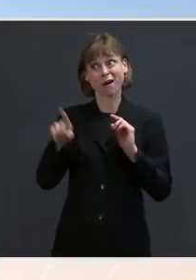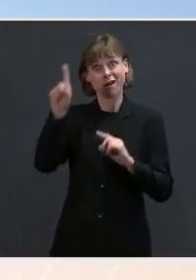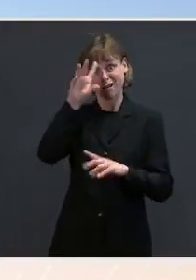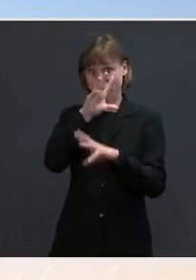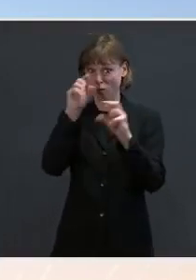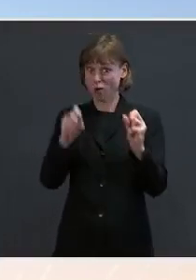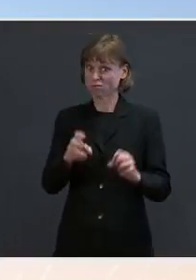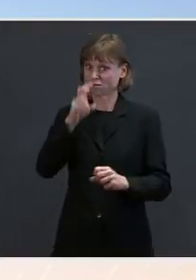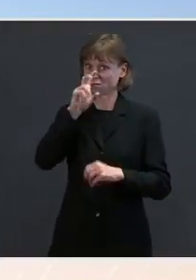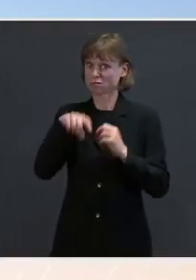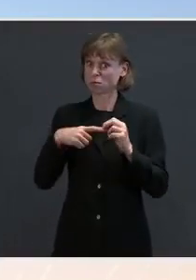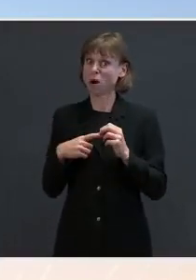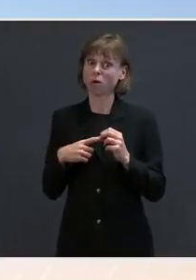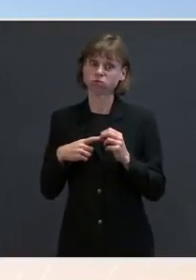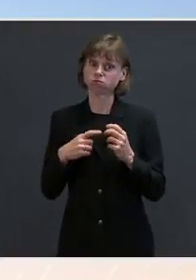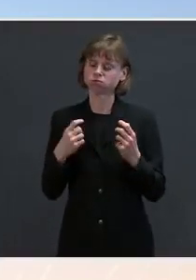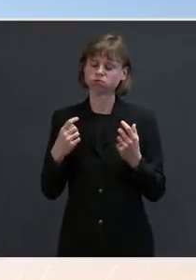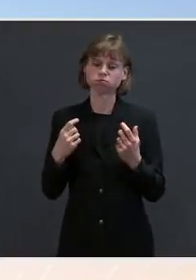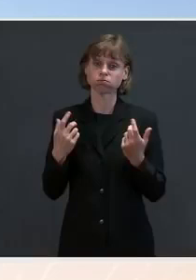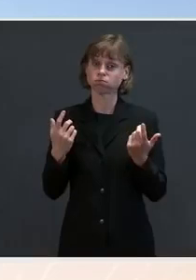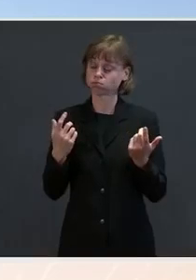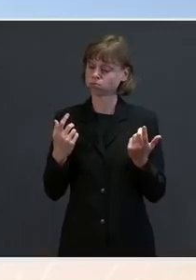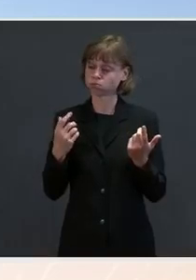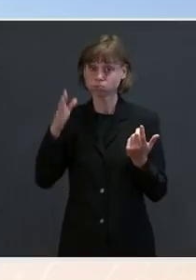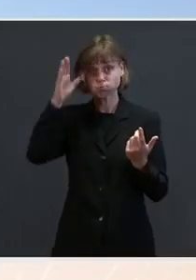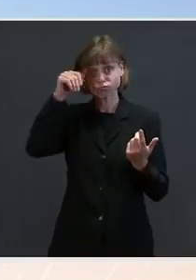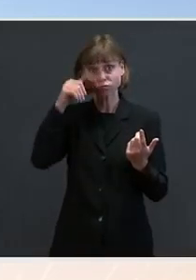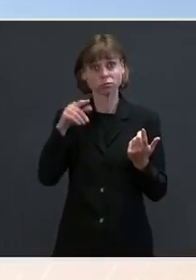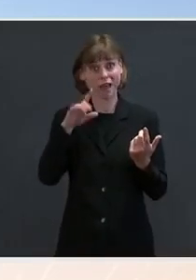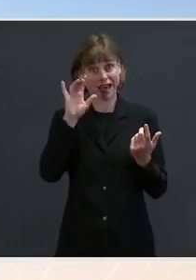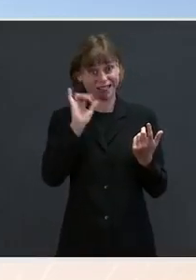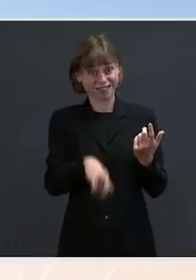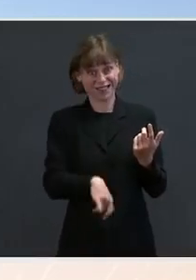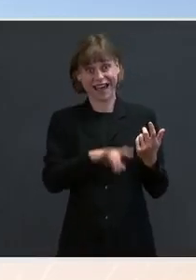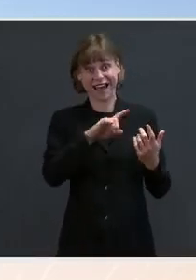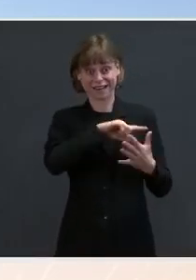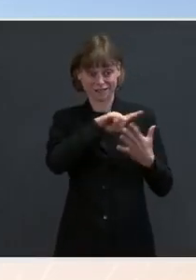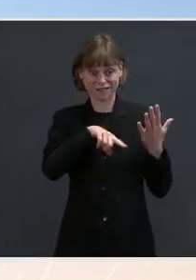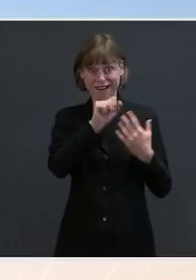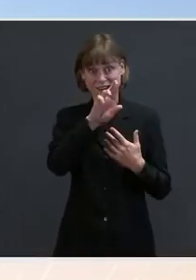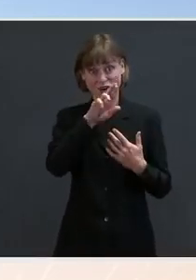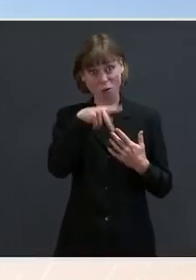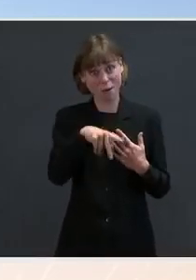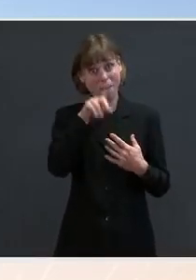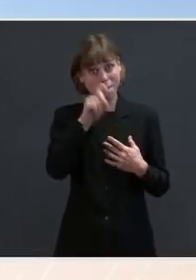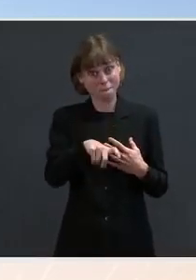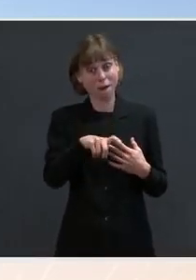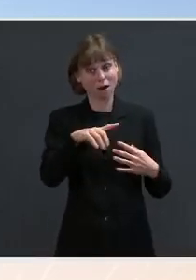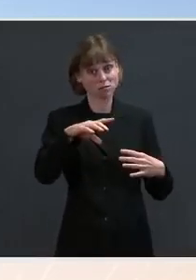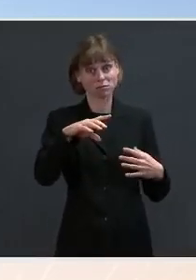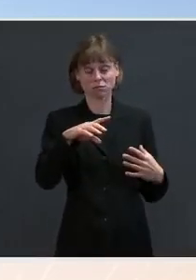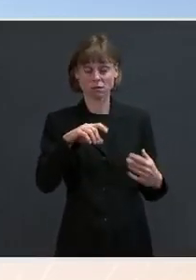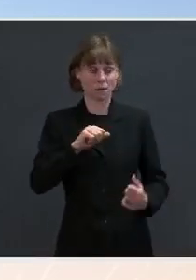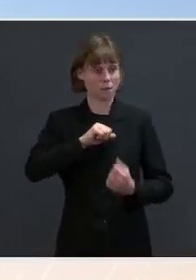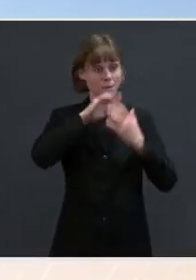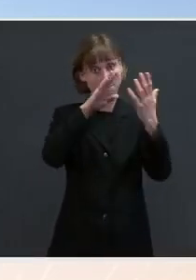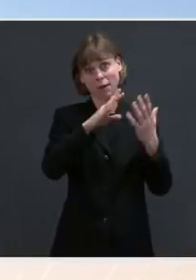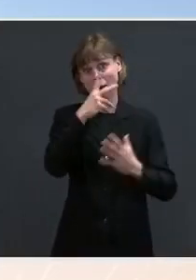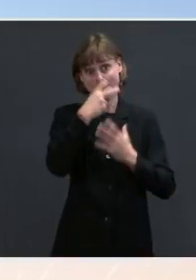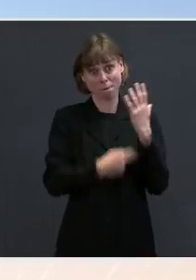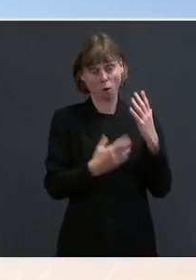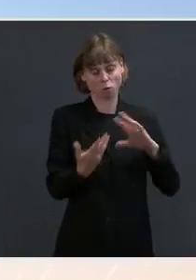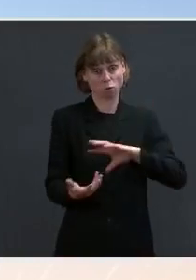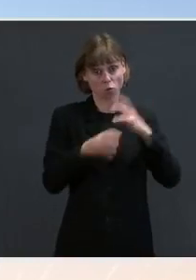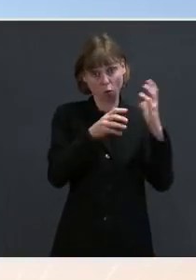the package needs to be large enough to meet the scope of the twin crises we're facing, COVID and the economic